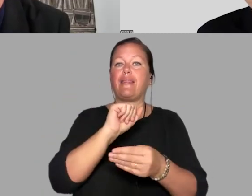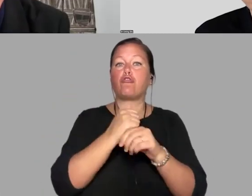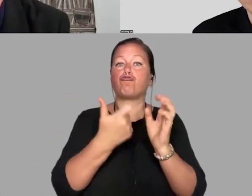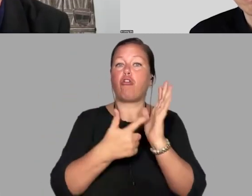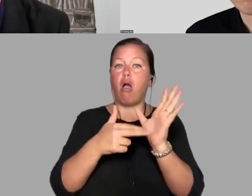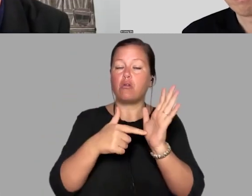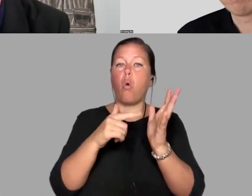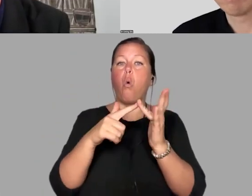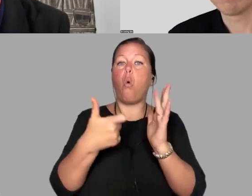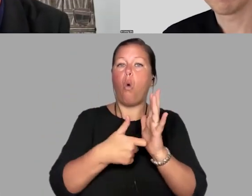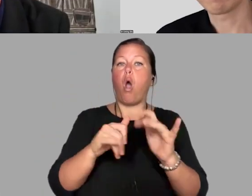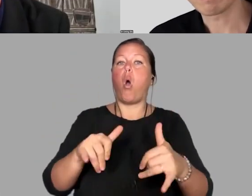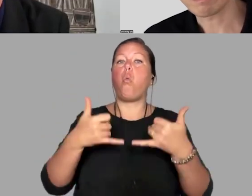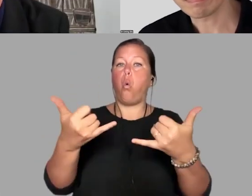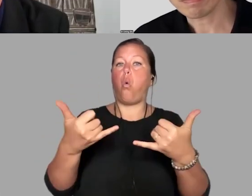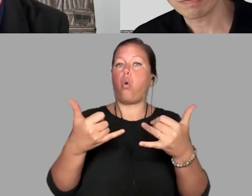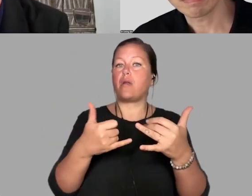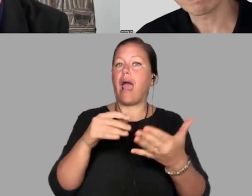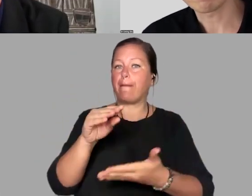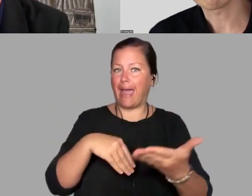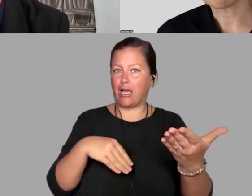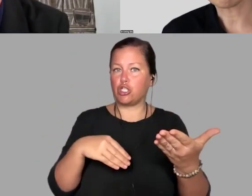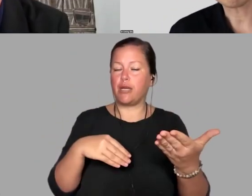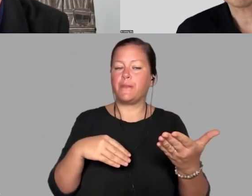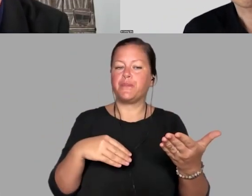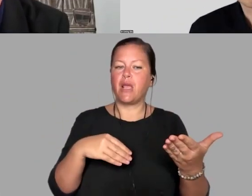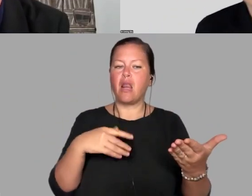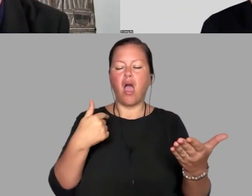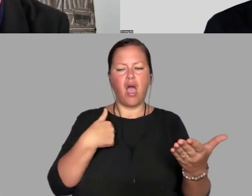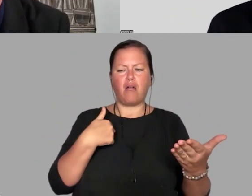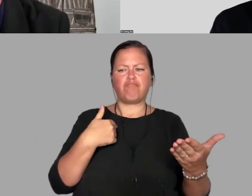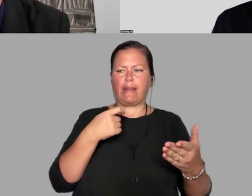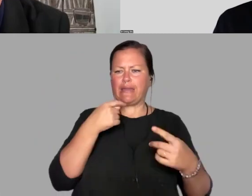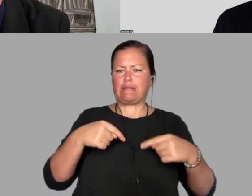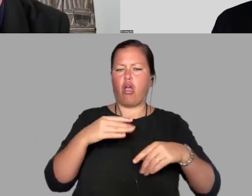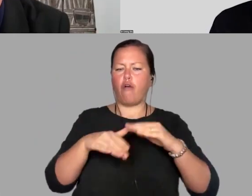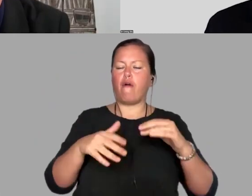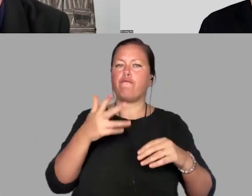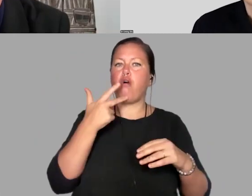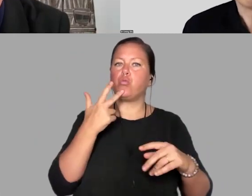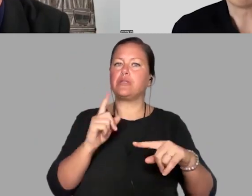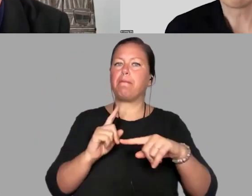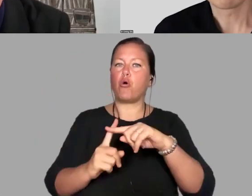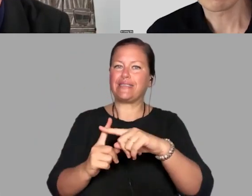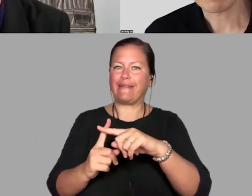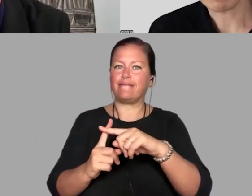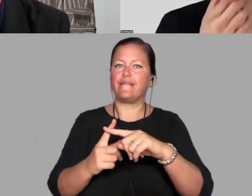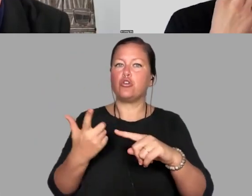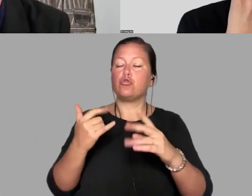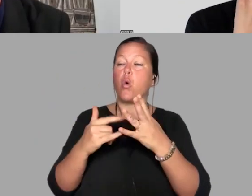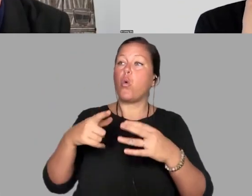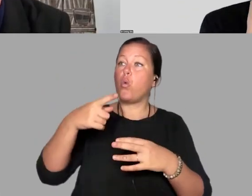award application Mm. and a slight nervousness about false positives. So if Mm. those